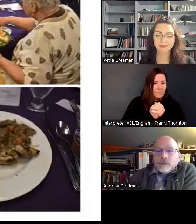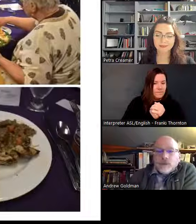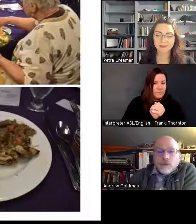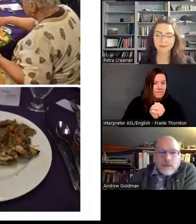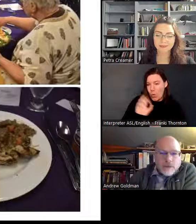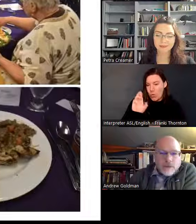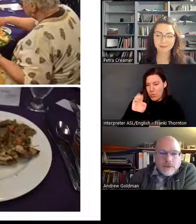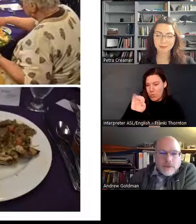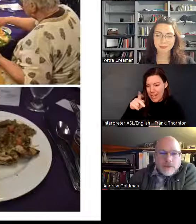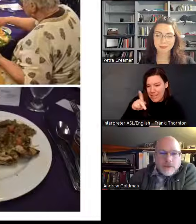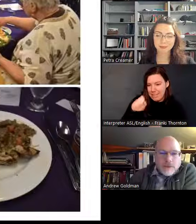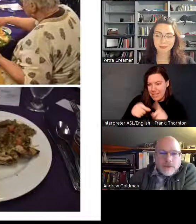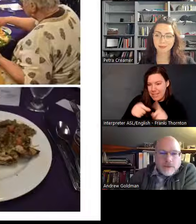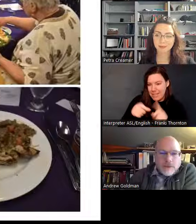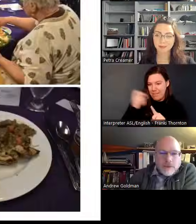Who's got?